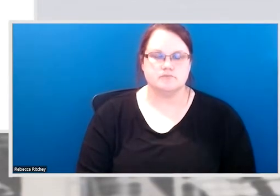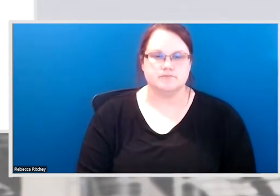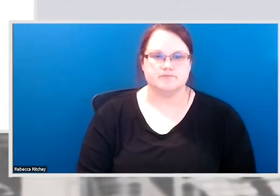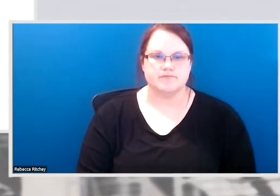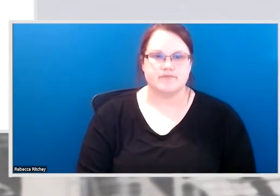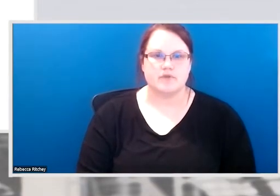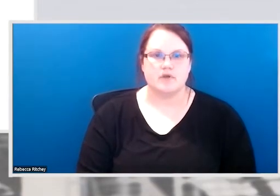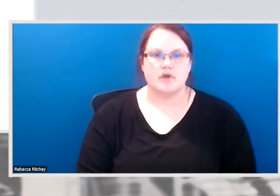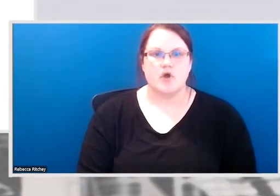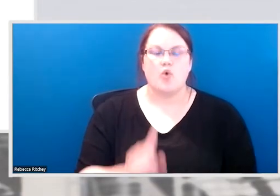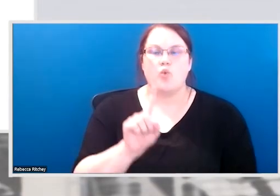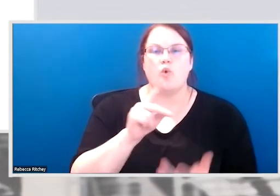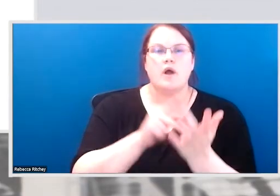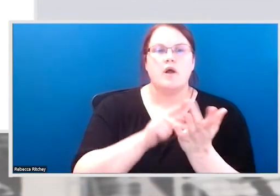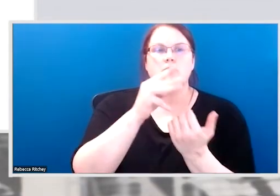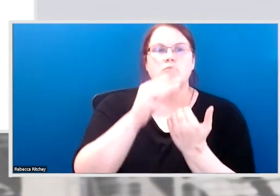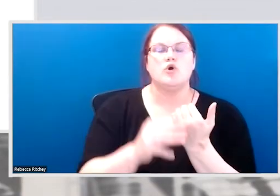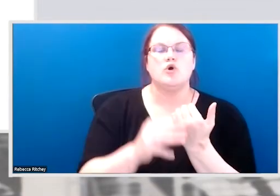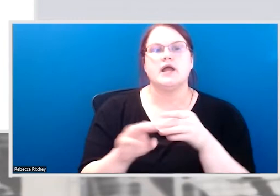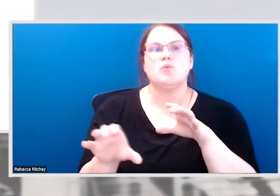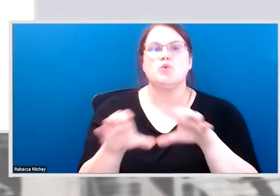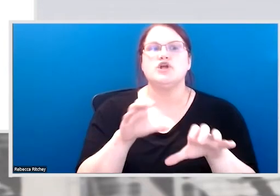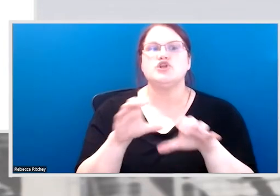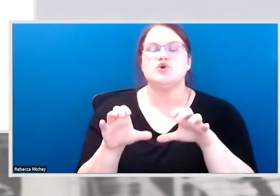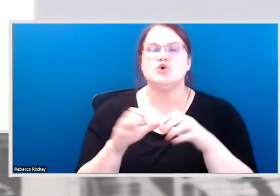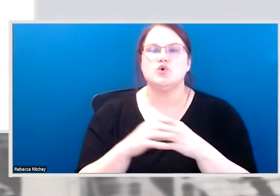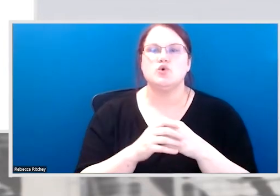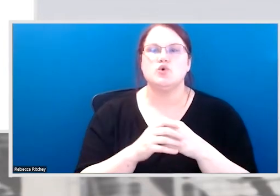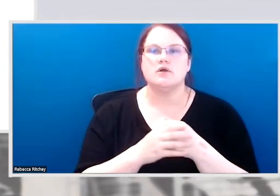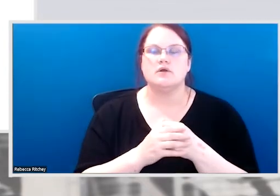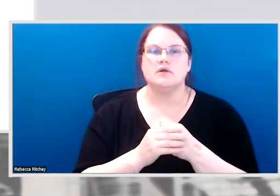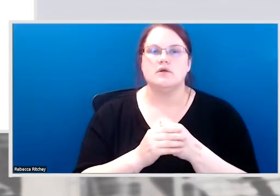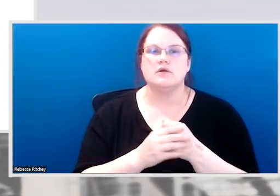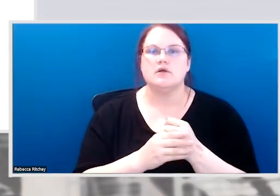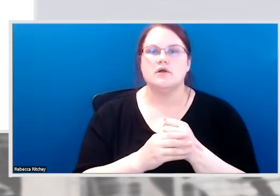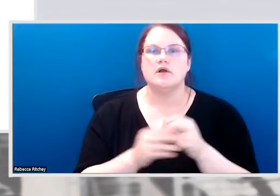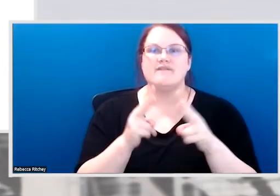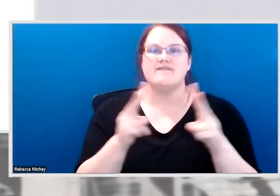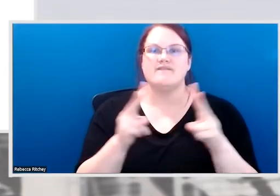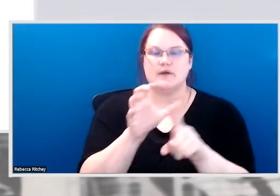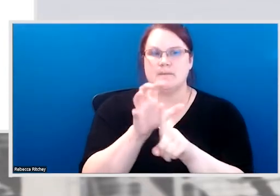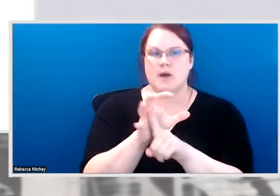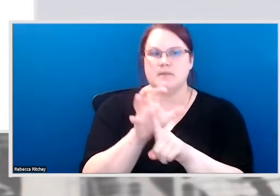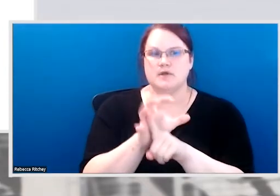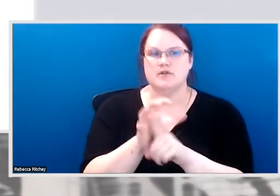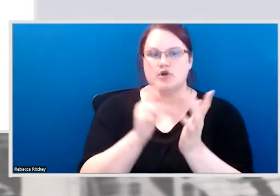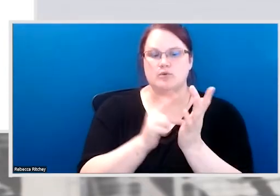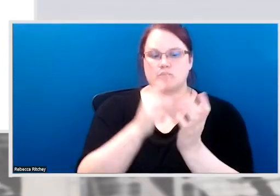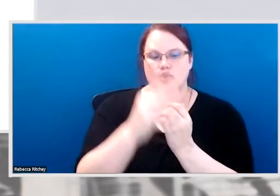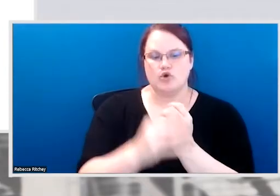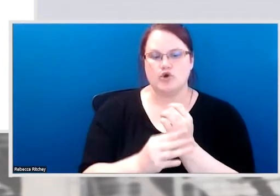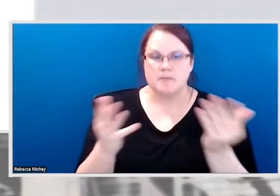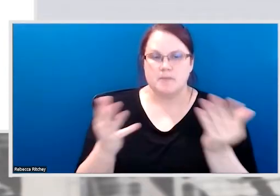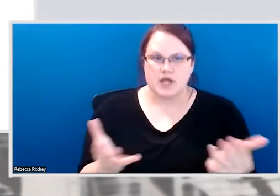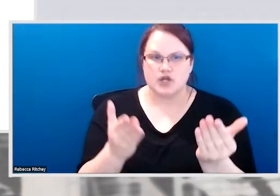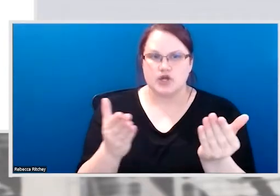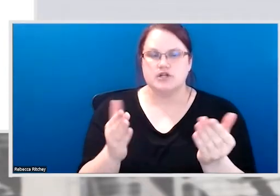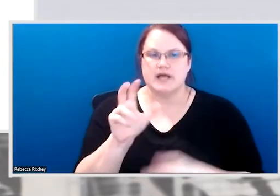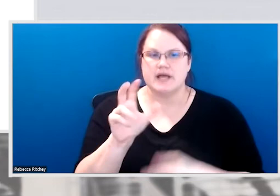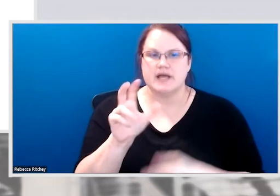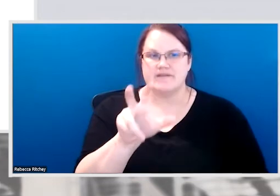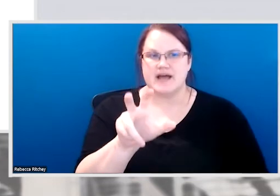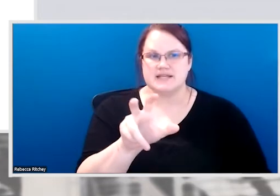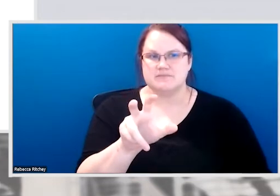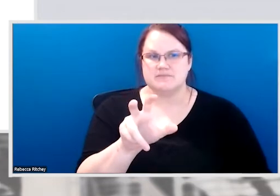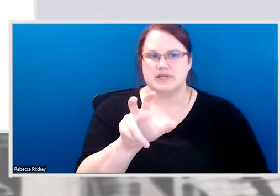One of the programs that we do that's a very popular program that encourages investment in